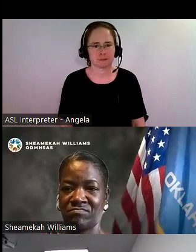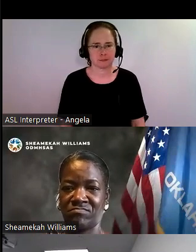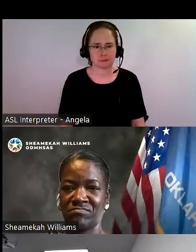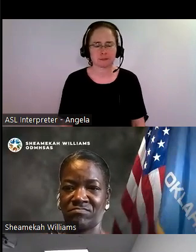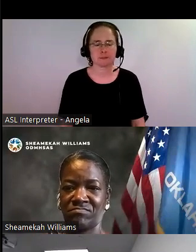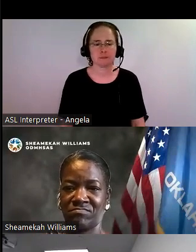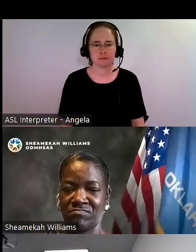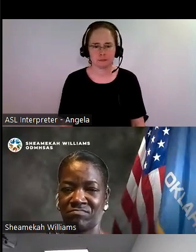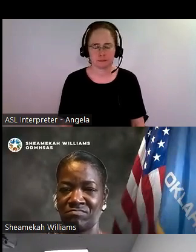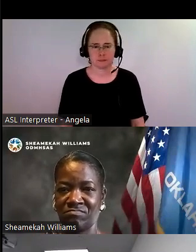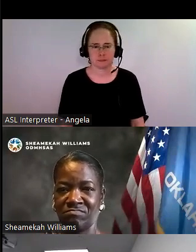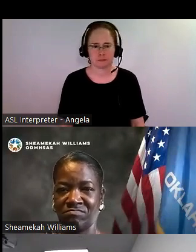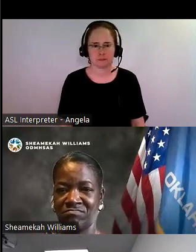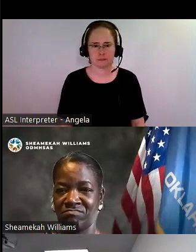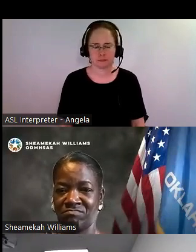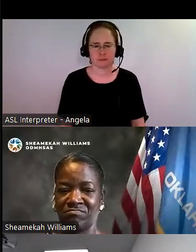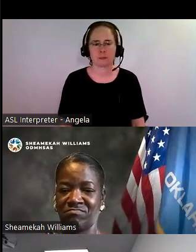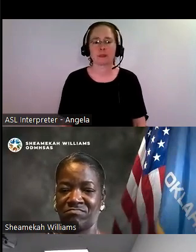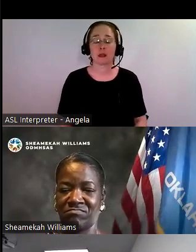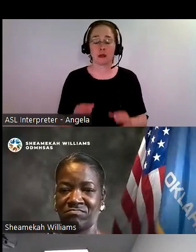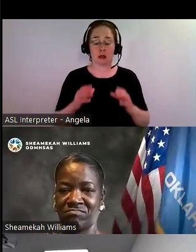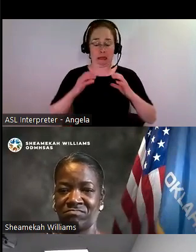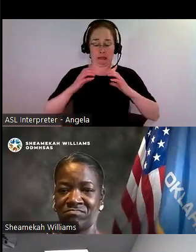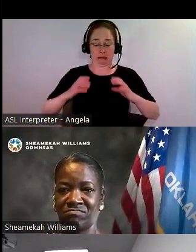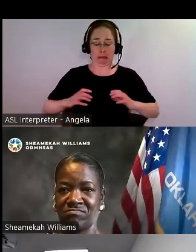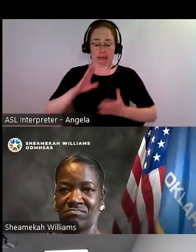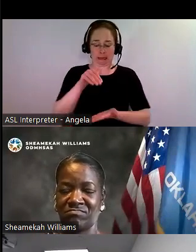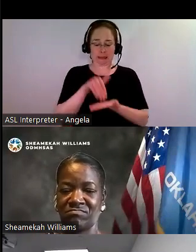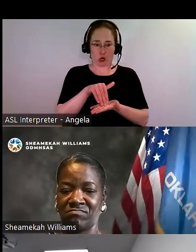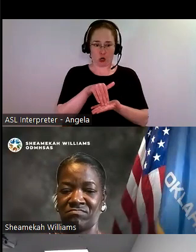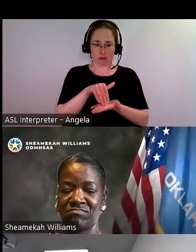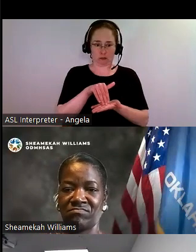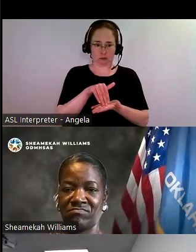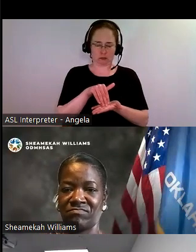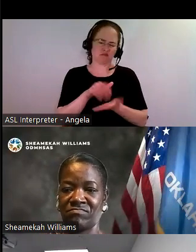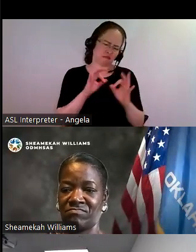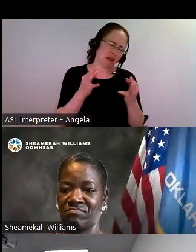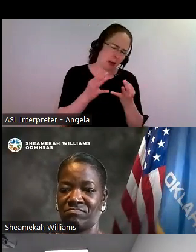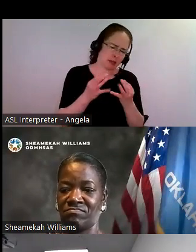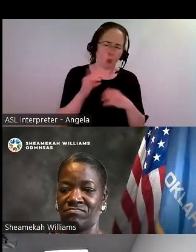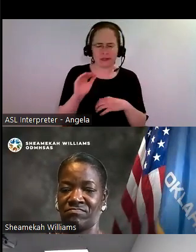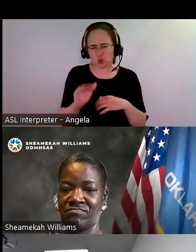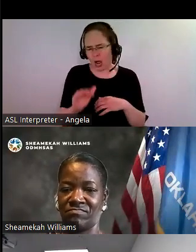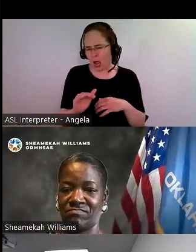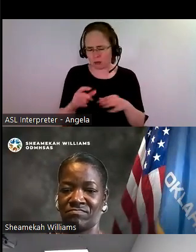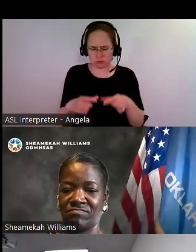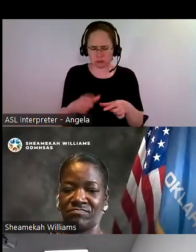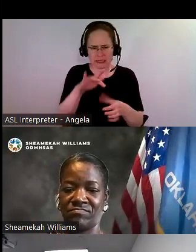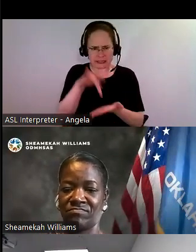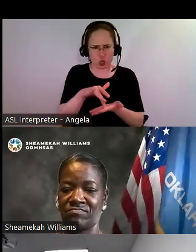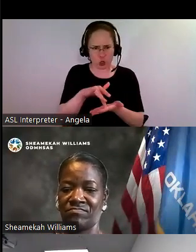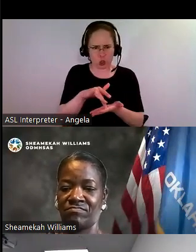This is if you put the client in the center, client being a family, client being the child, you have